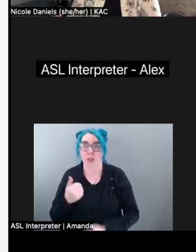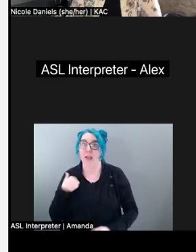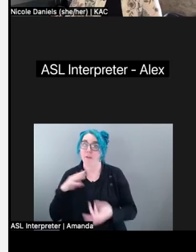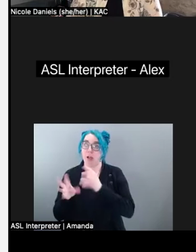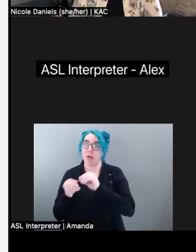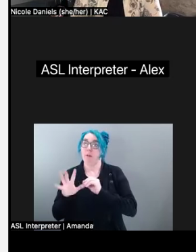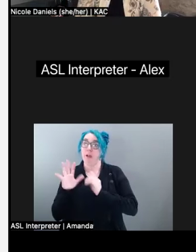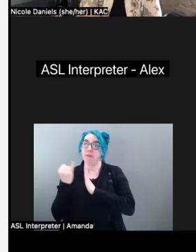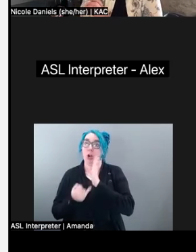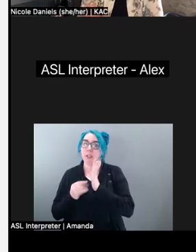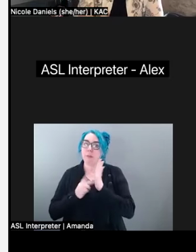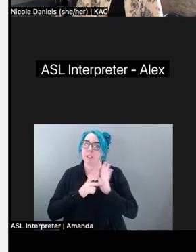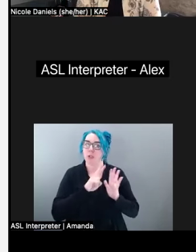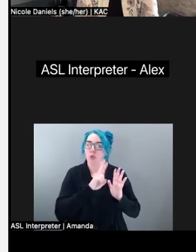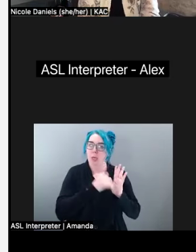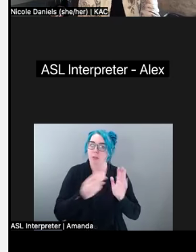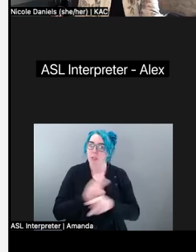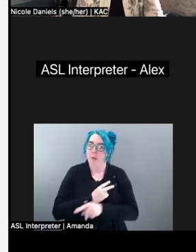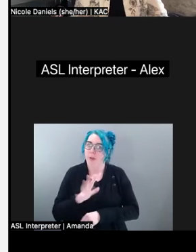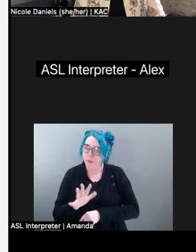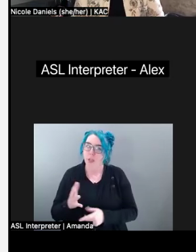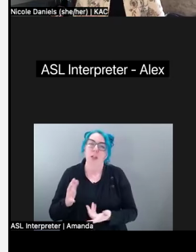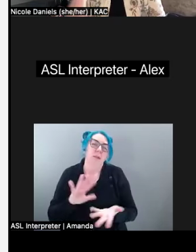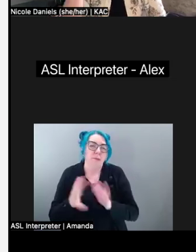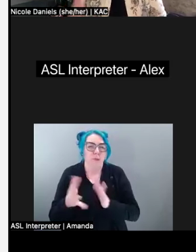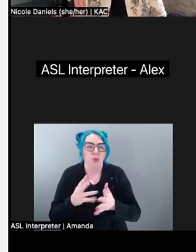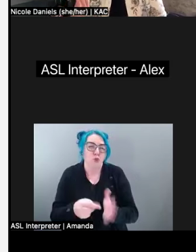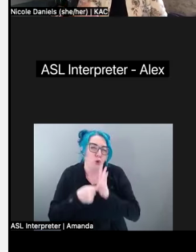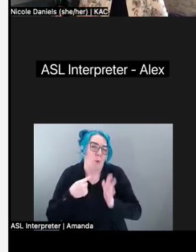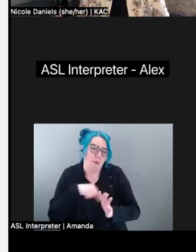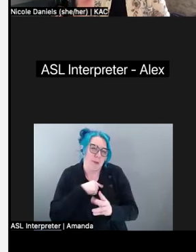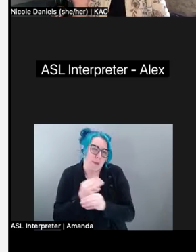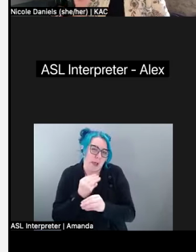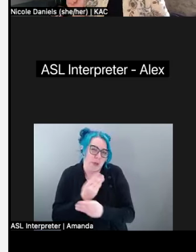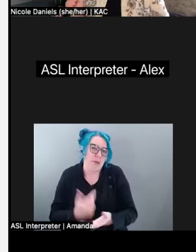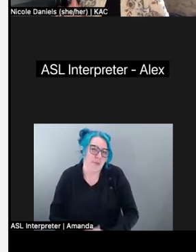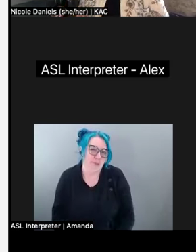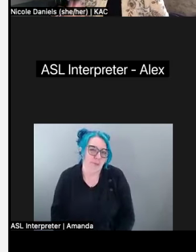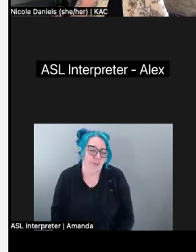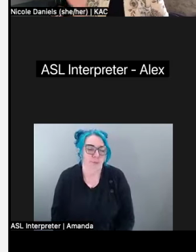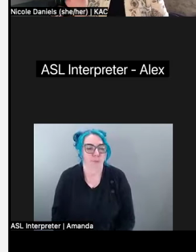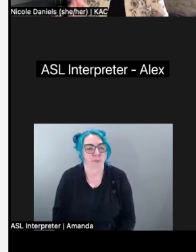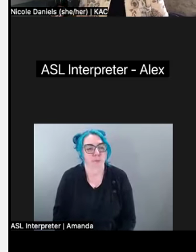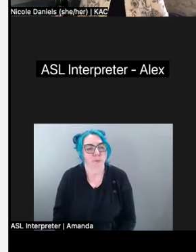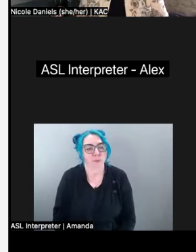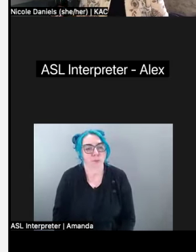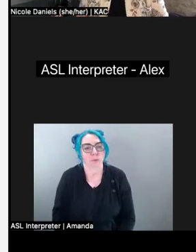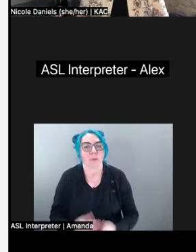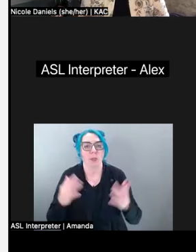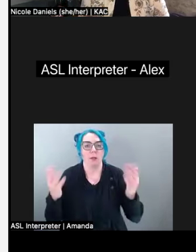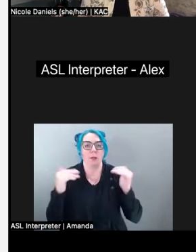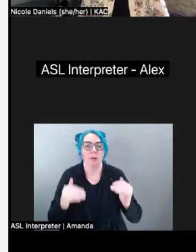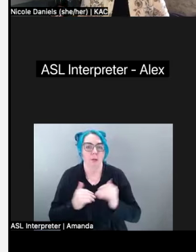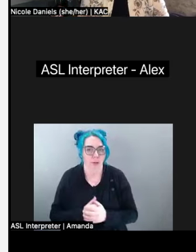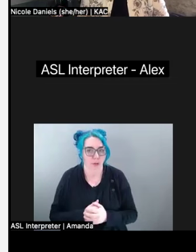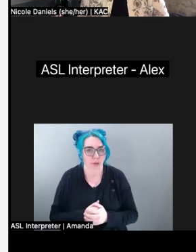Okay. As I mentioned before, there's now a funding status column, and it's a drop-down menu, so you can just indicate whether